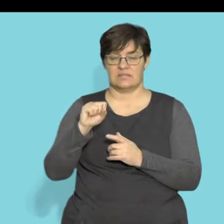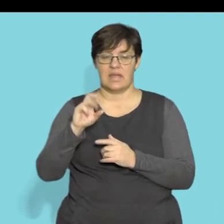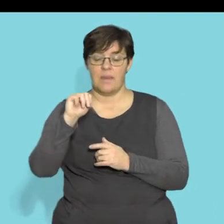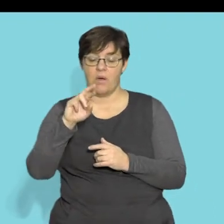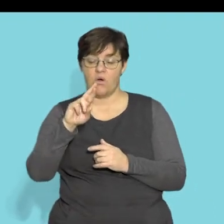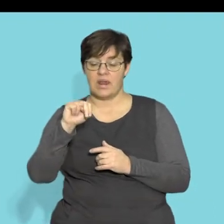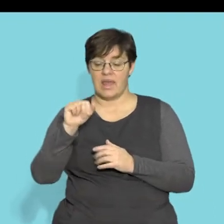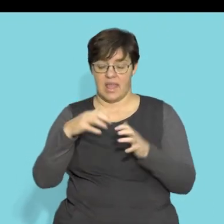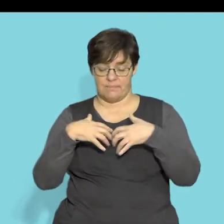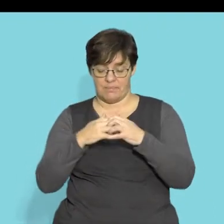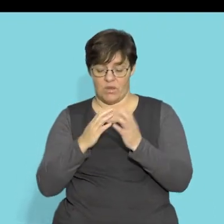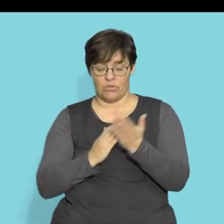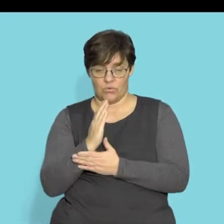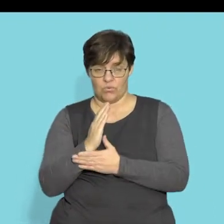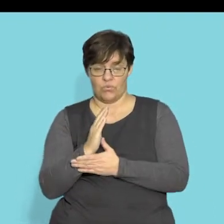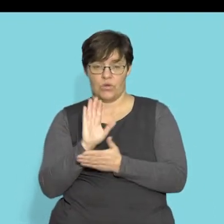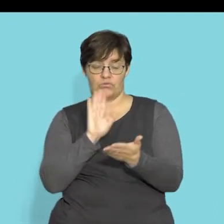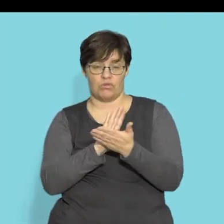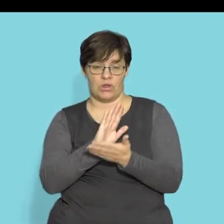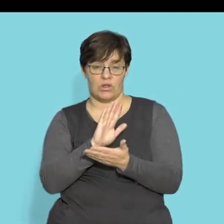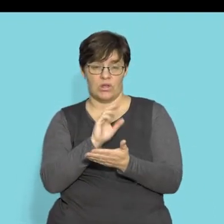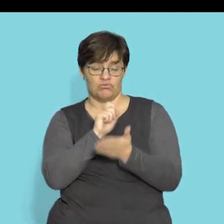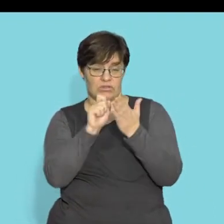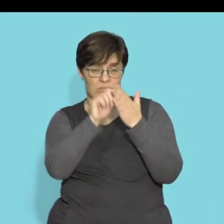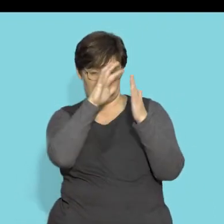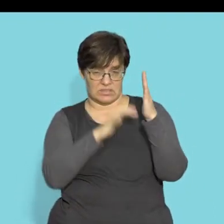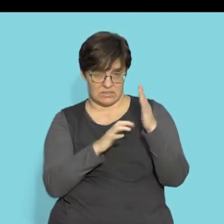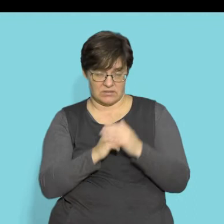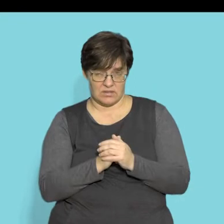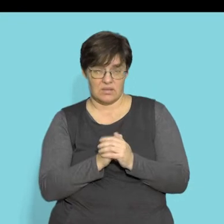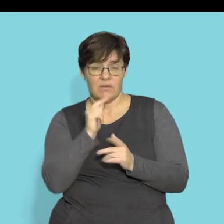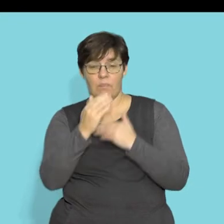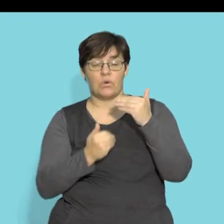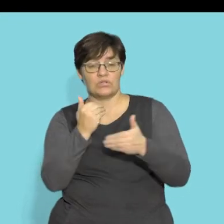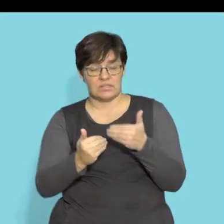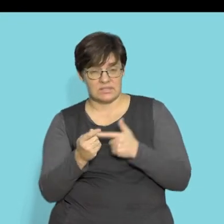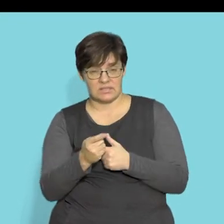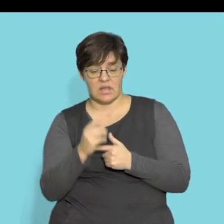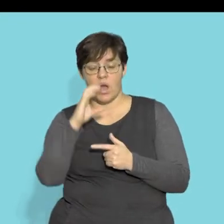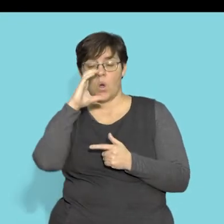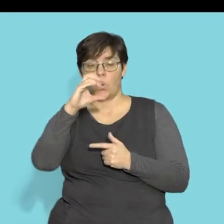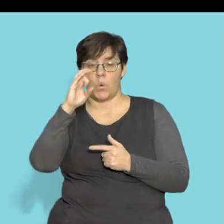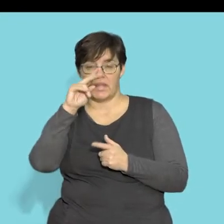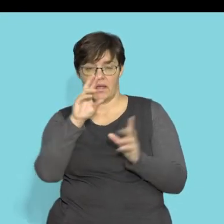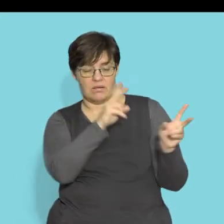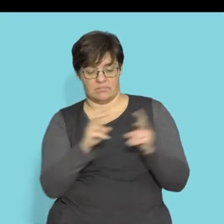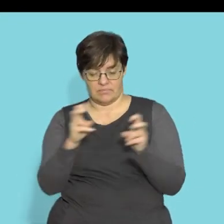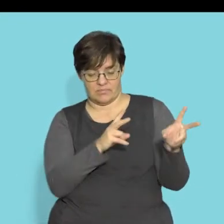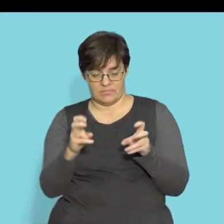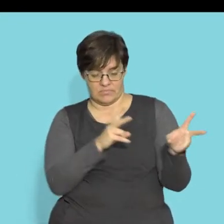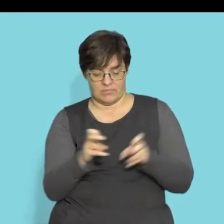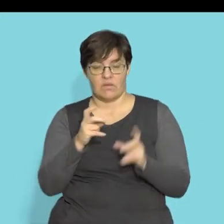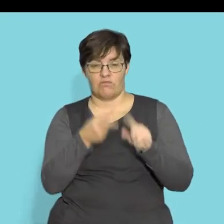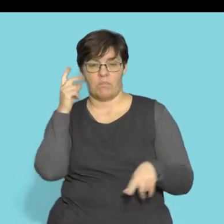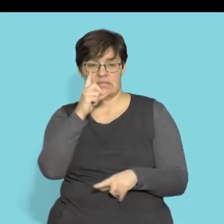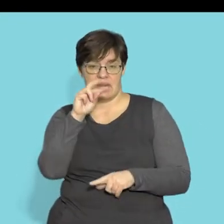mRNA forms during transcription. We know that this process is called coding the message from